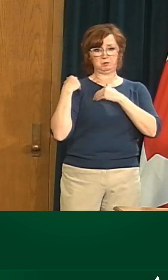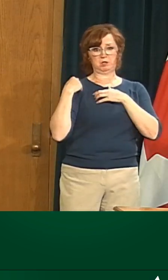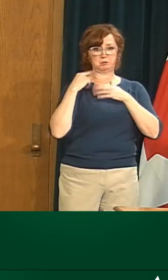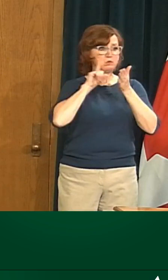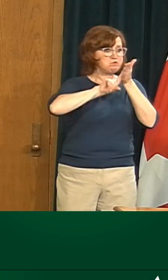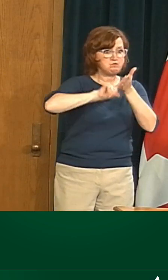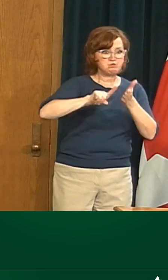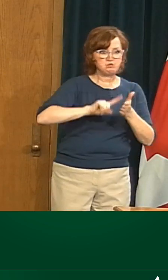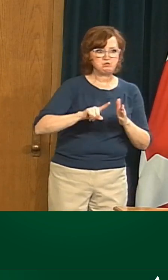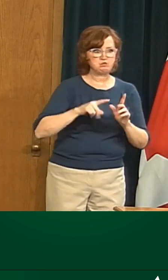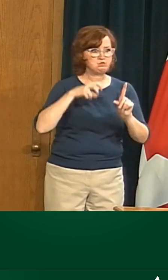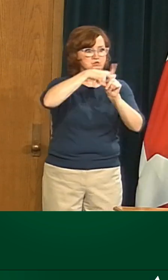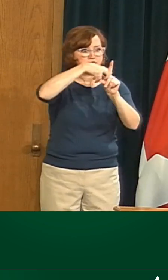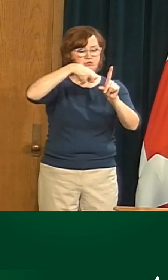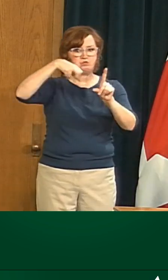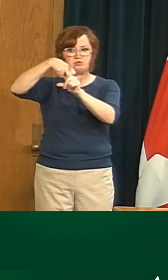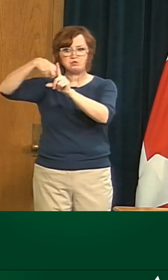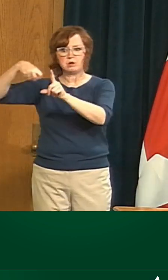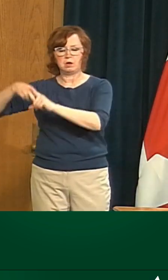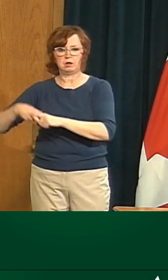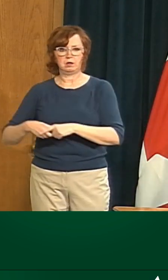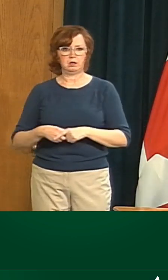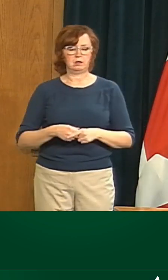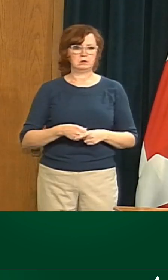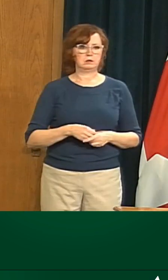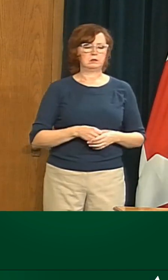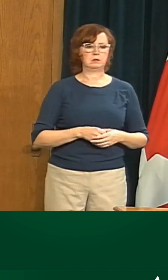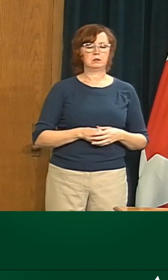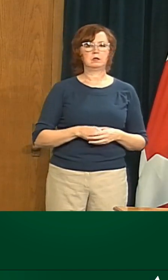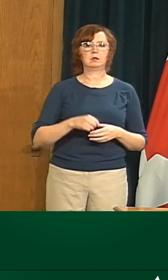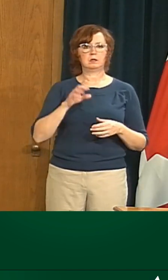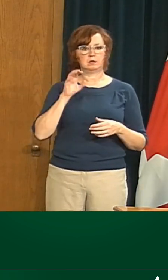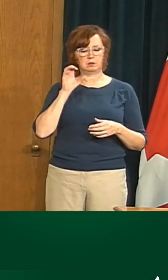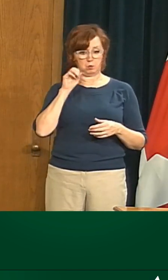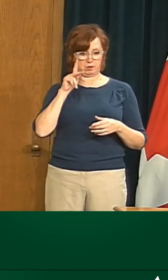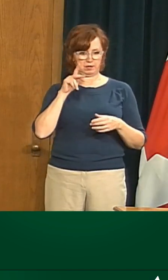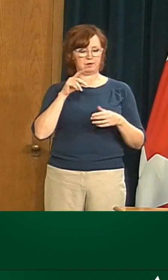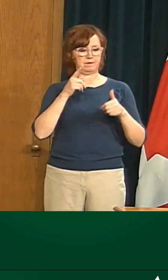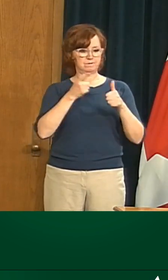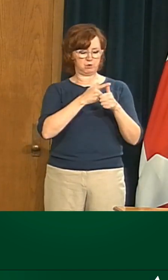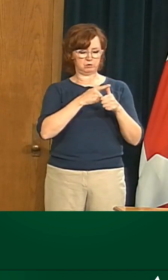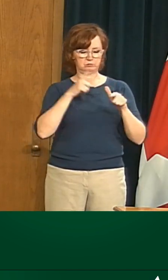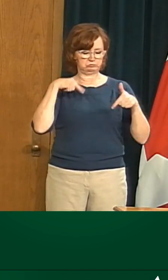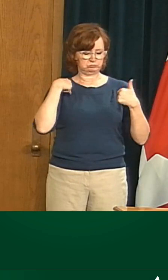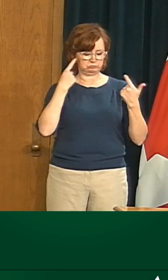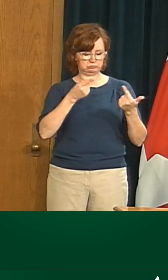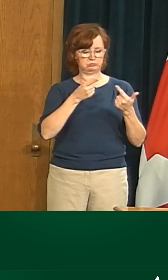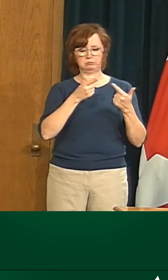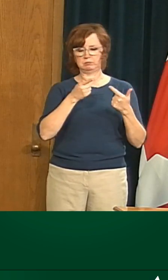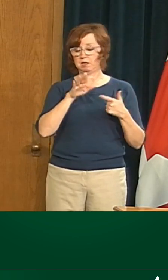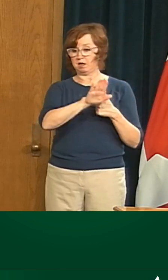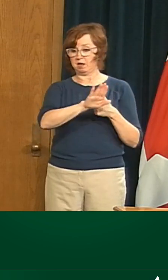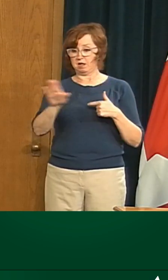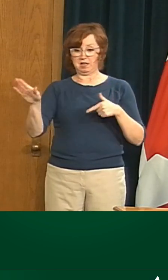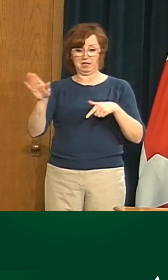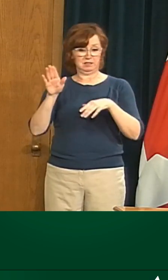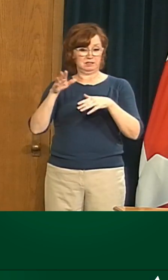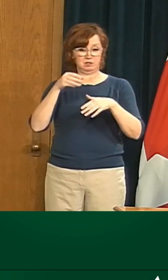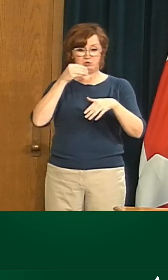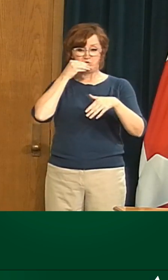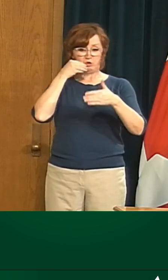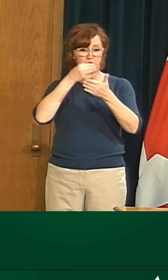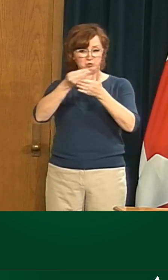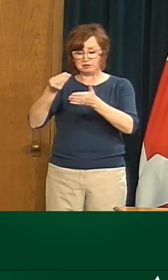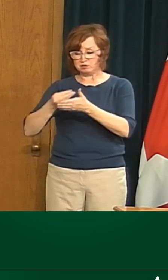of all, the businesses that have been open over the course of the last number of months have gone above and beyond in many cases,